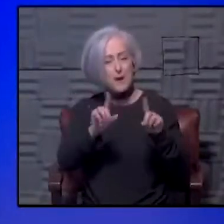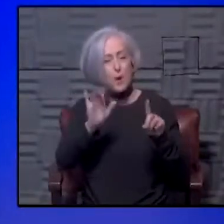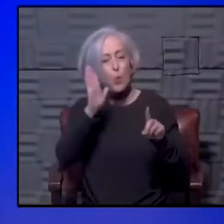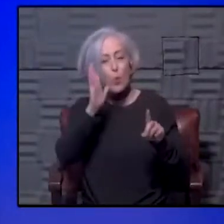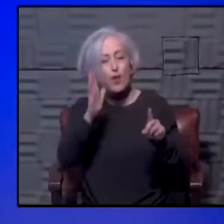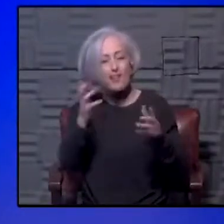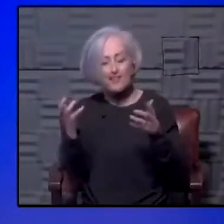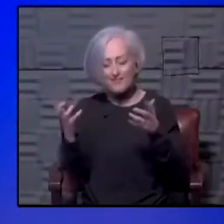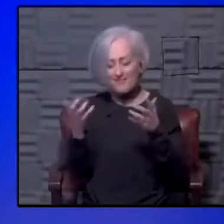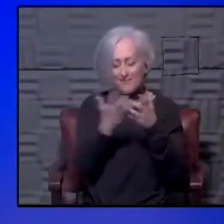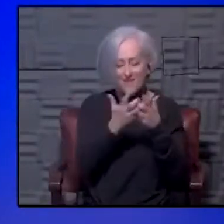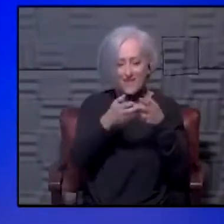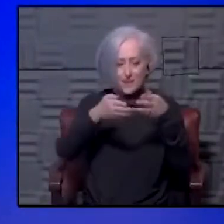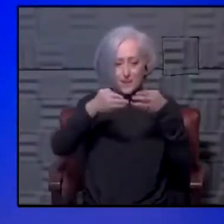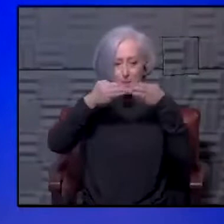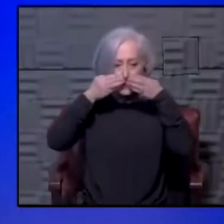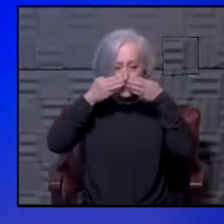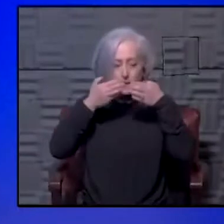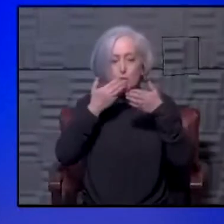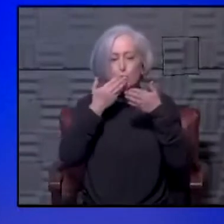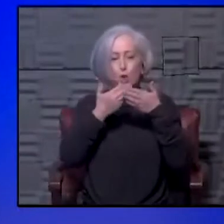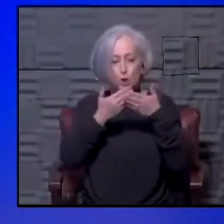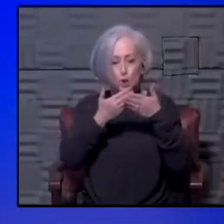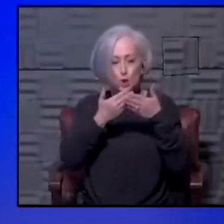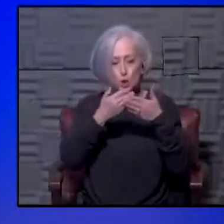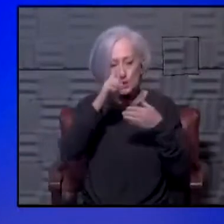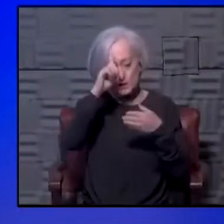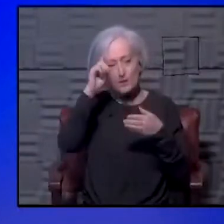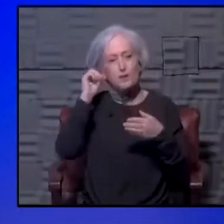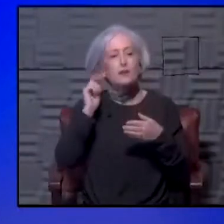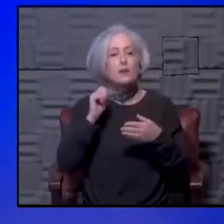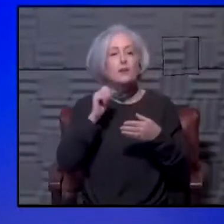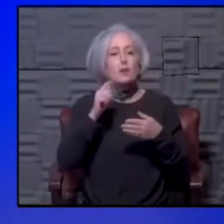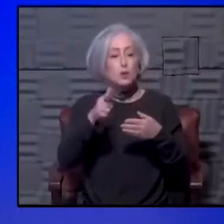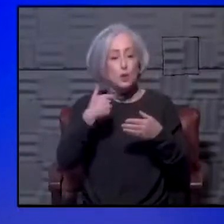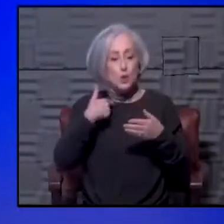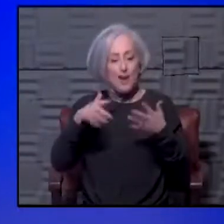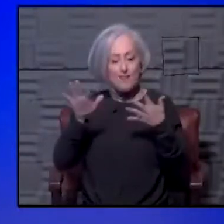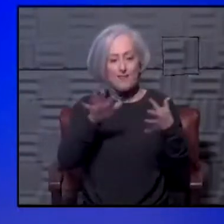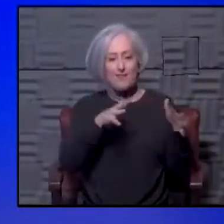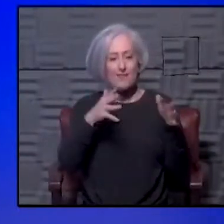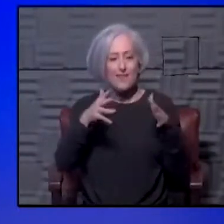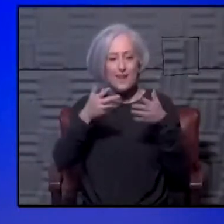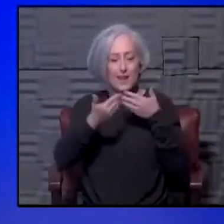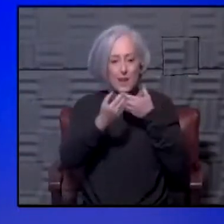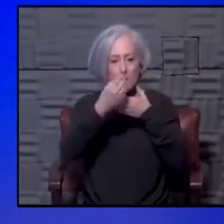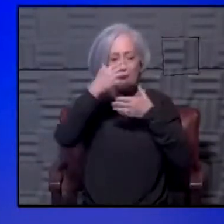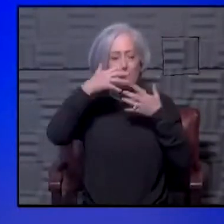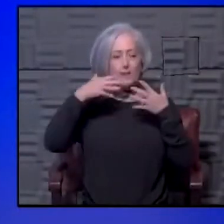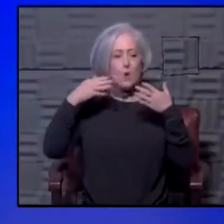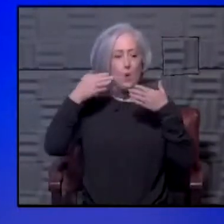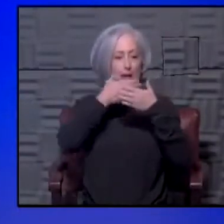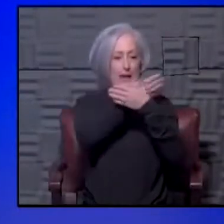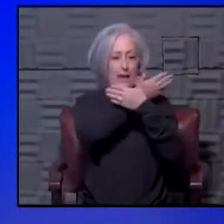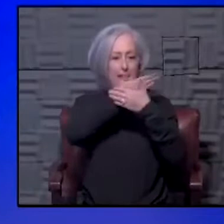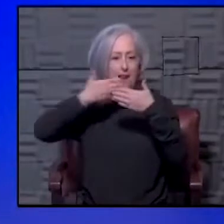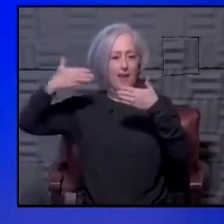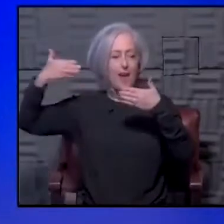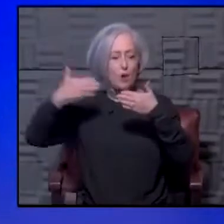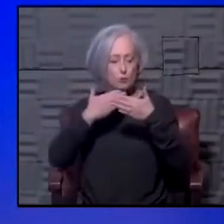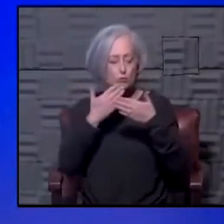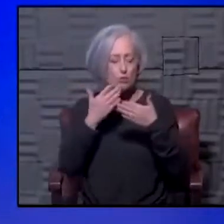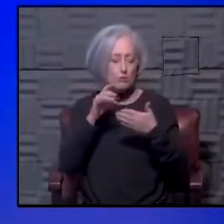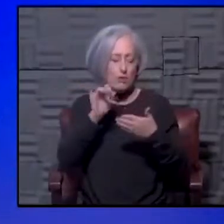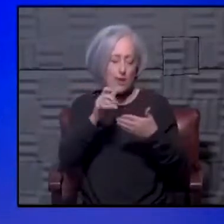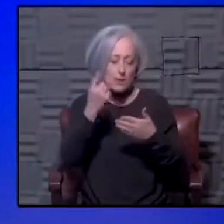have that air exchange there where there shouldn't be in a normal N95 respirator. So that's one thing to understand. How did